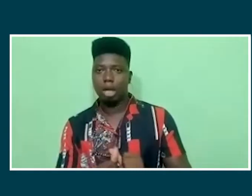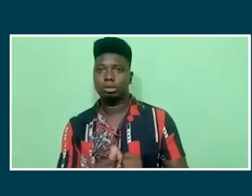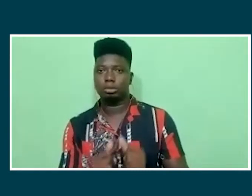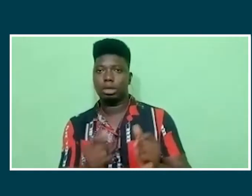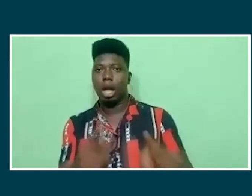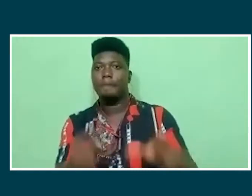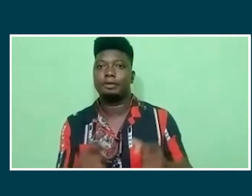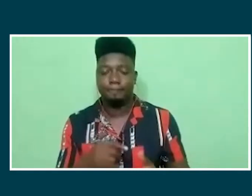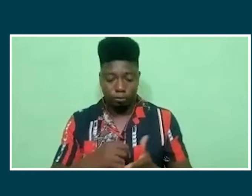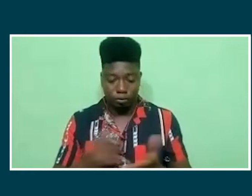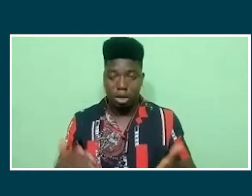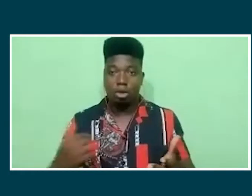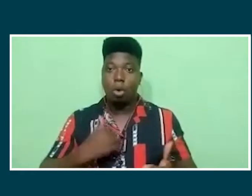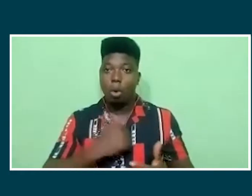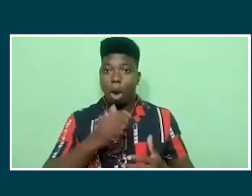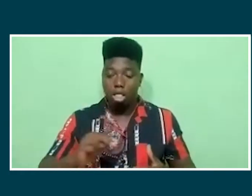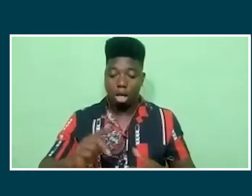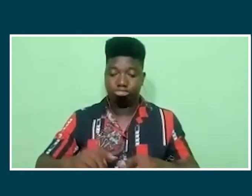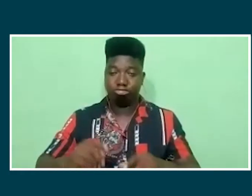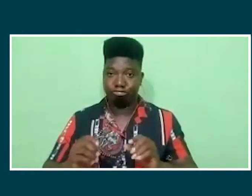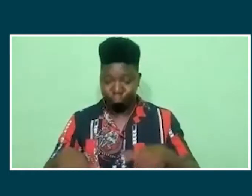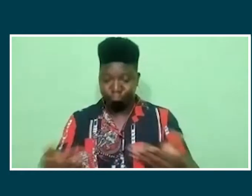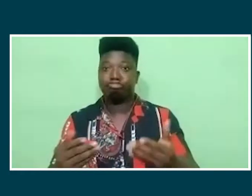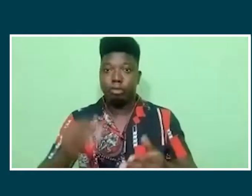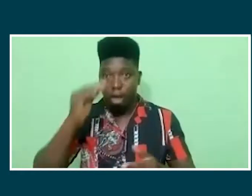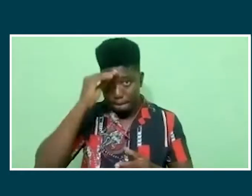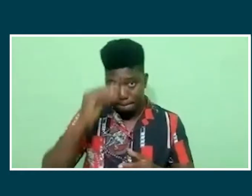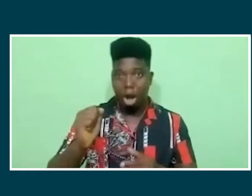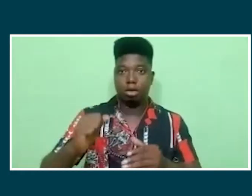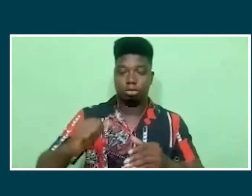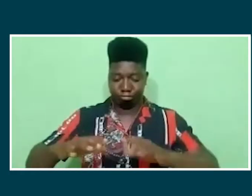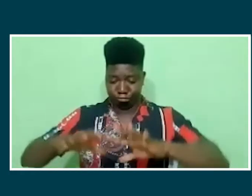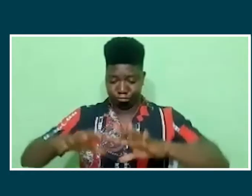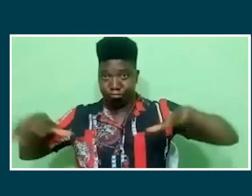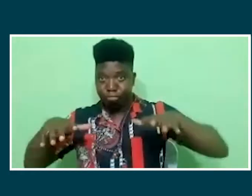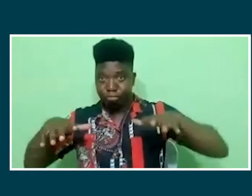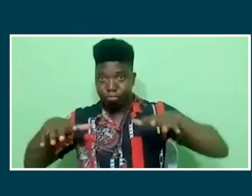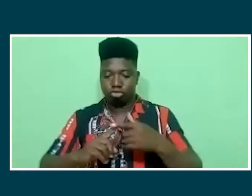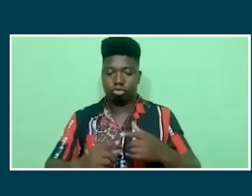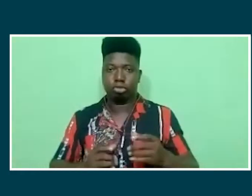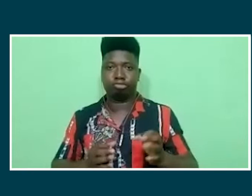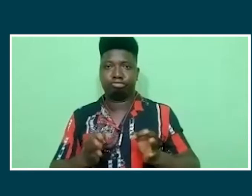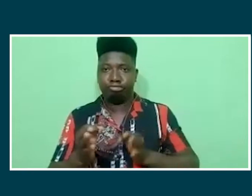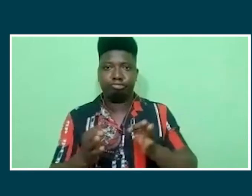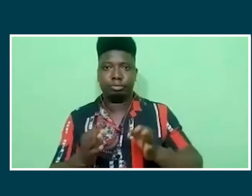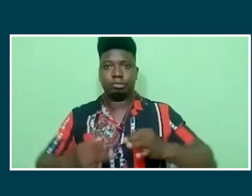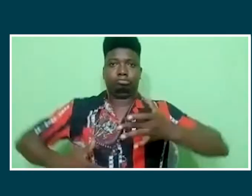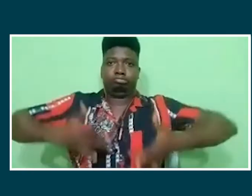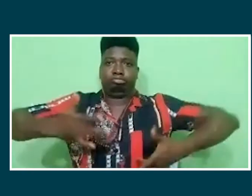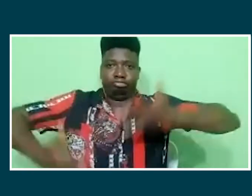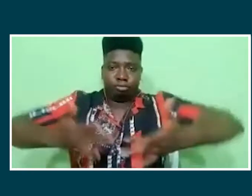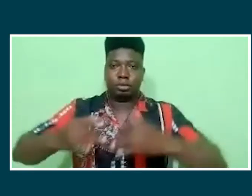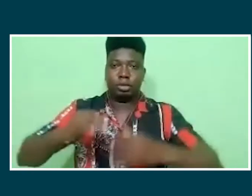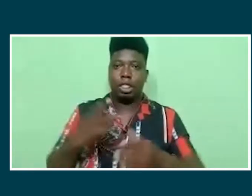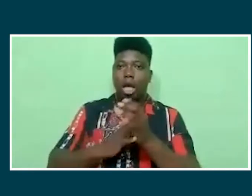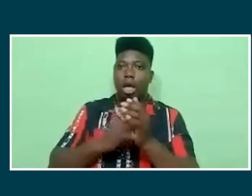give boys a platform when they are young. They need to express their vulnerability. We also need to understand that they have feelings and